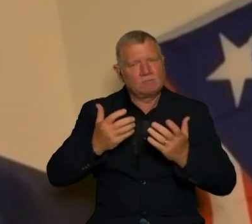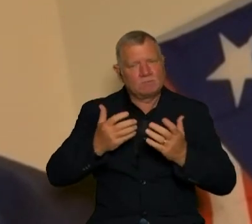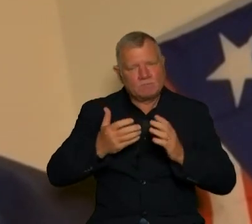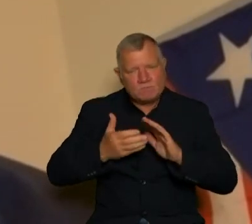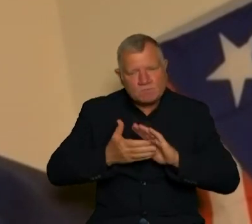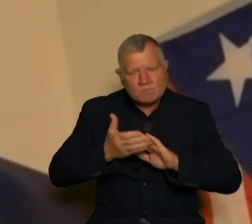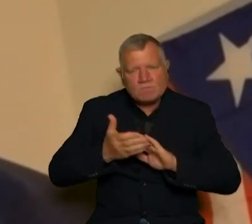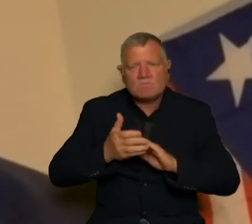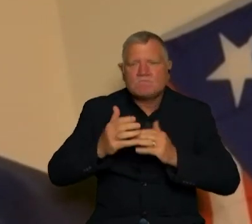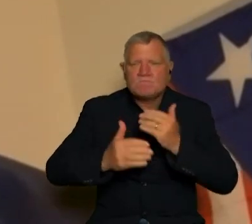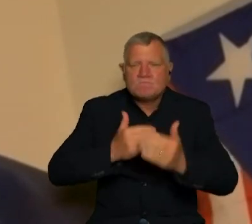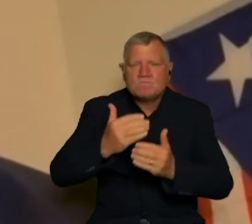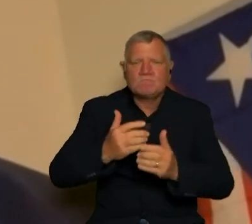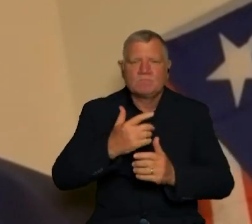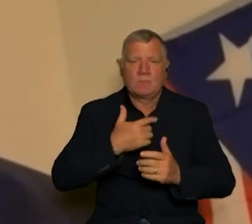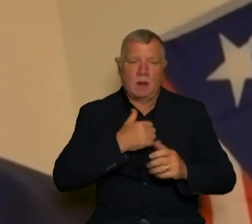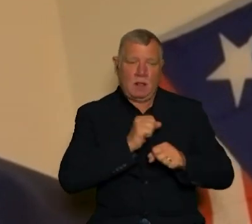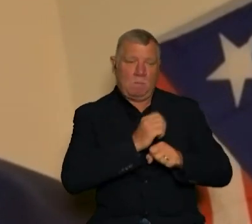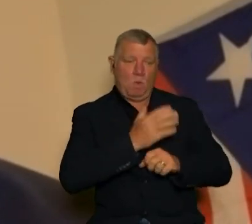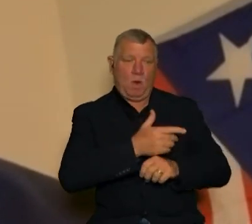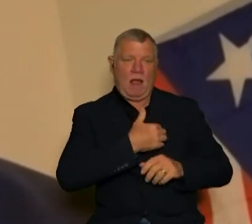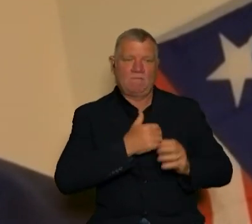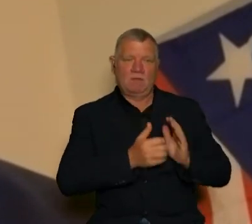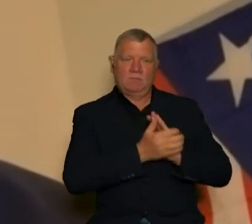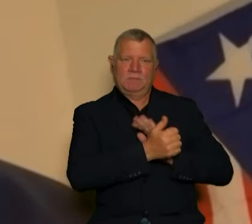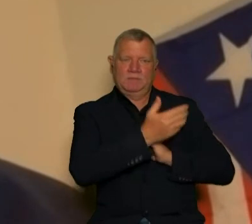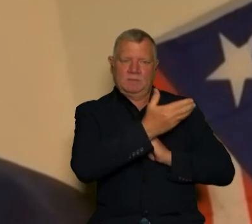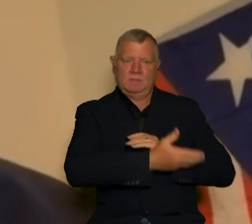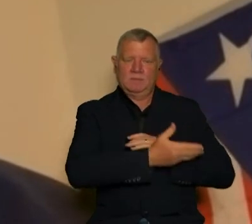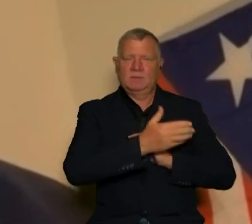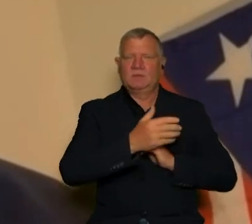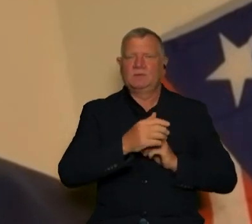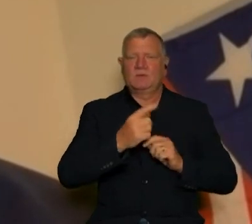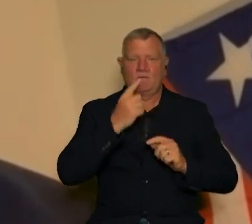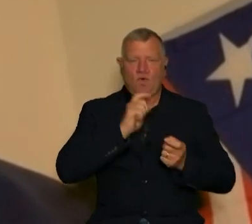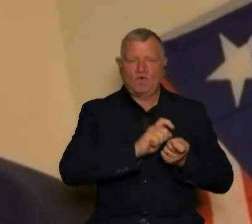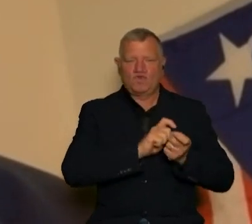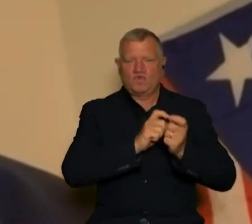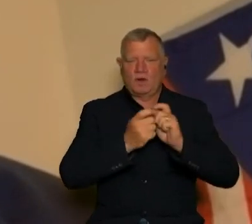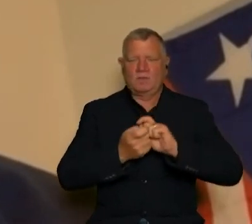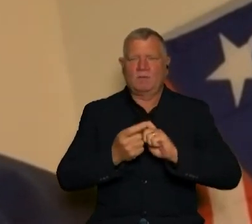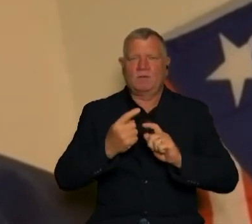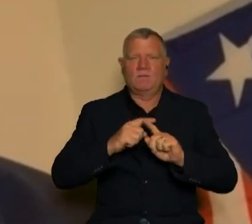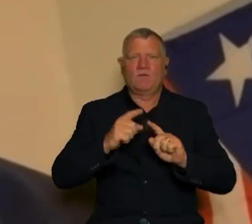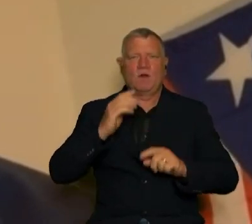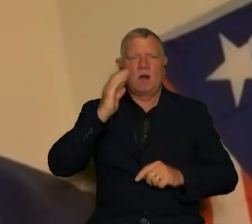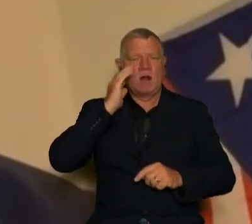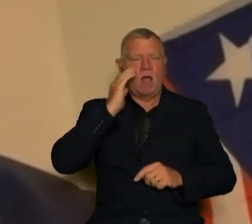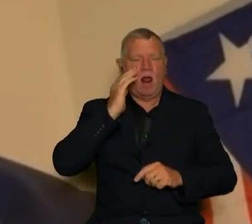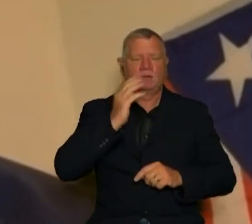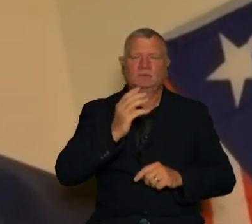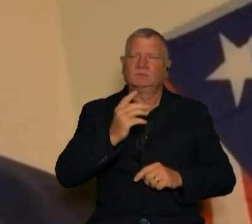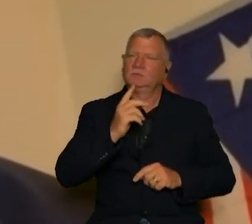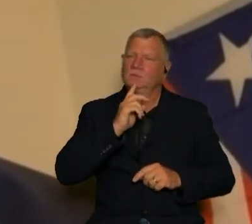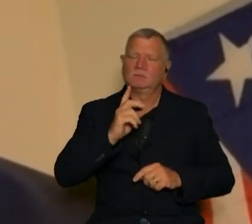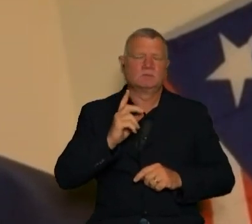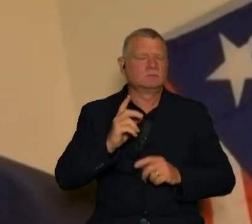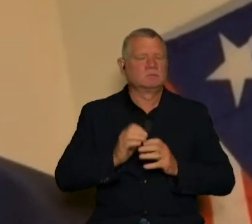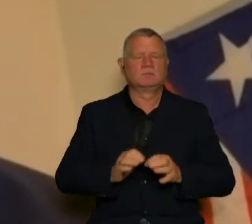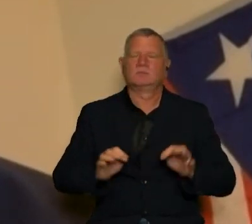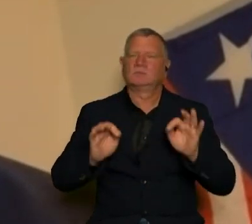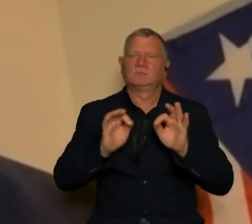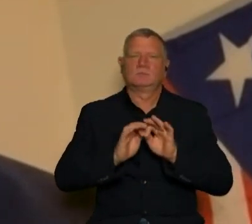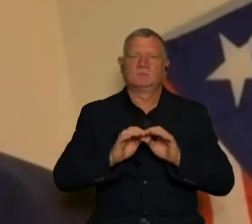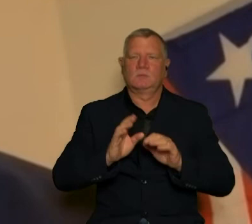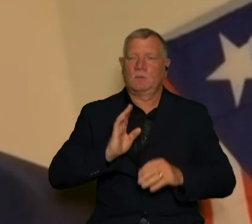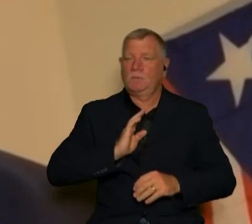and that the employees have the capacity, as Juan Carlos talked about, that transfer of knowledge. It's so key because, again, the